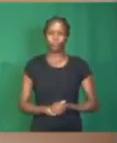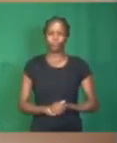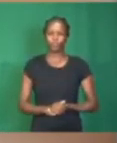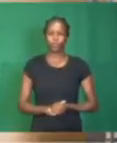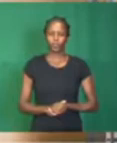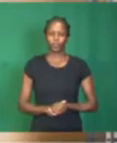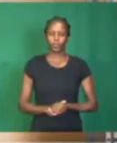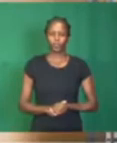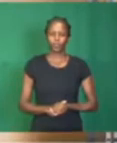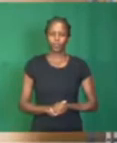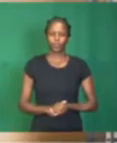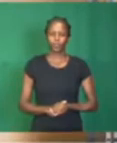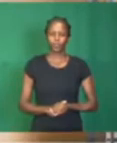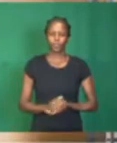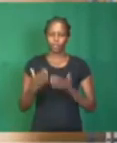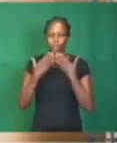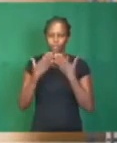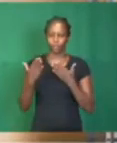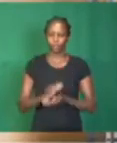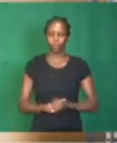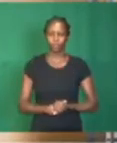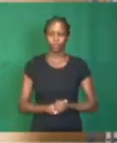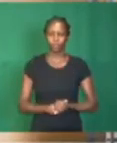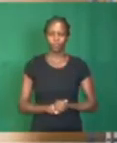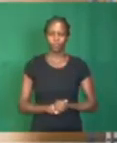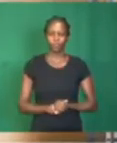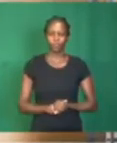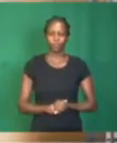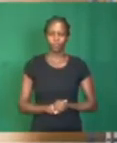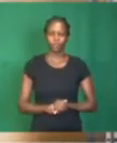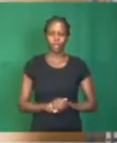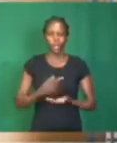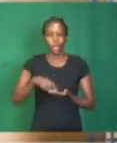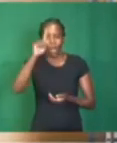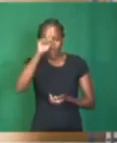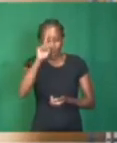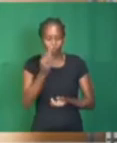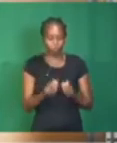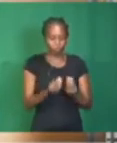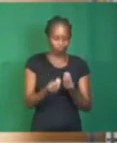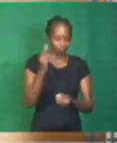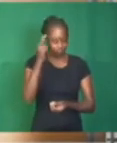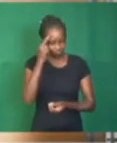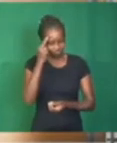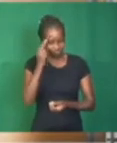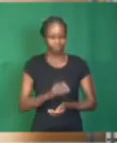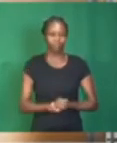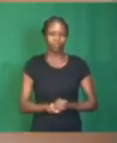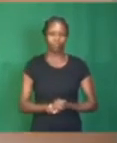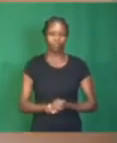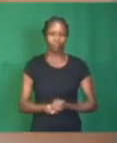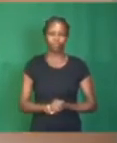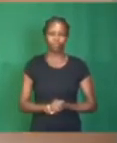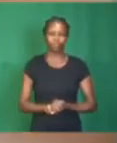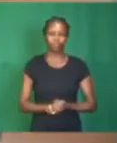today. Okay, thank you, Mr. Sifunza. I hope you've heard. Over to you now, Mr. Sifunza.